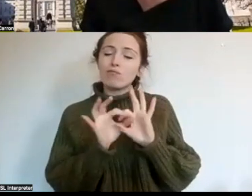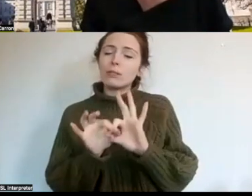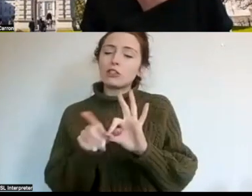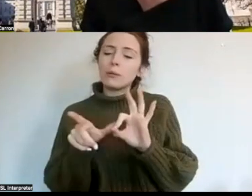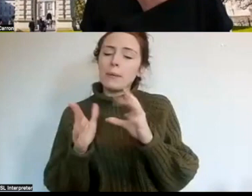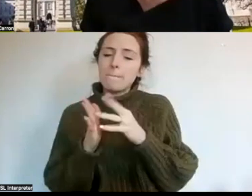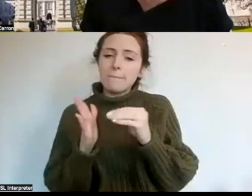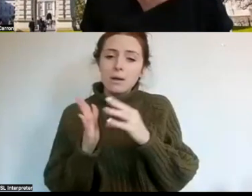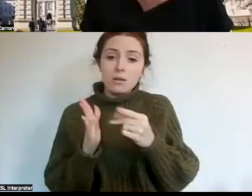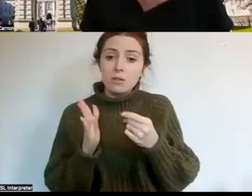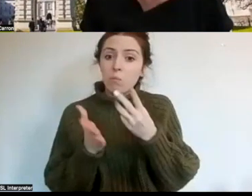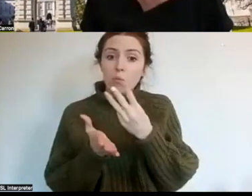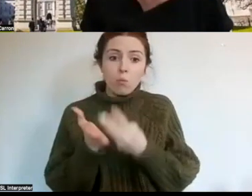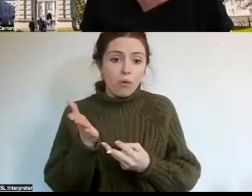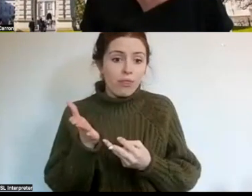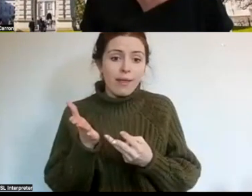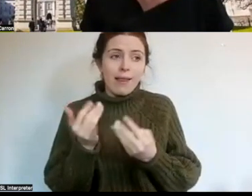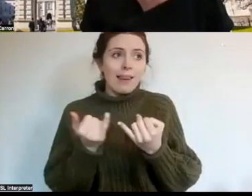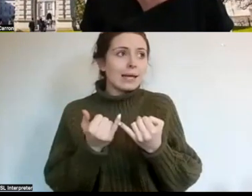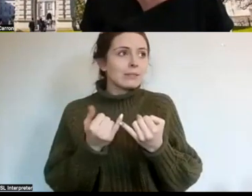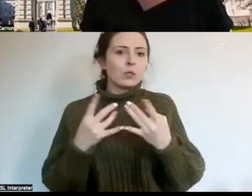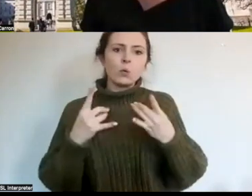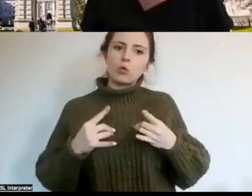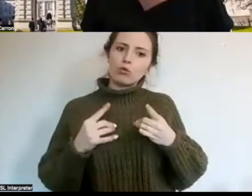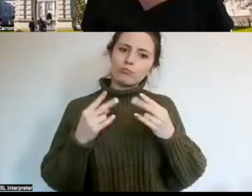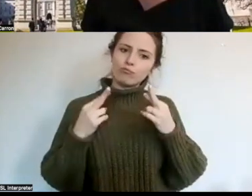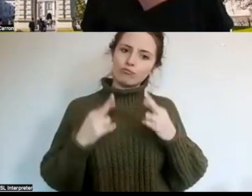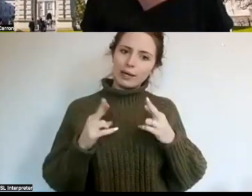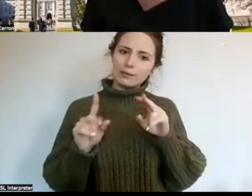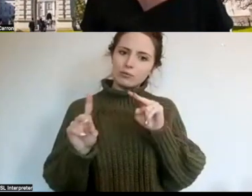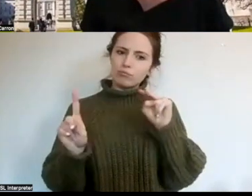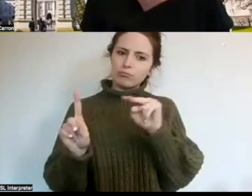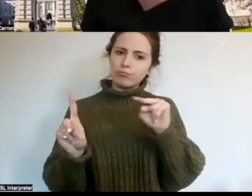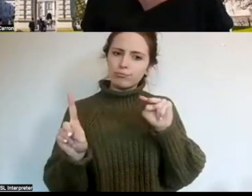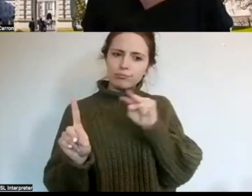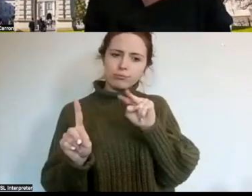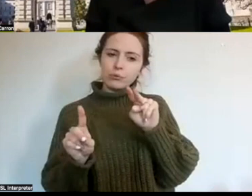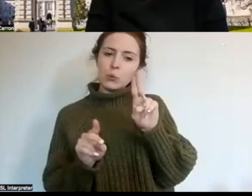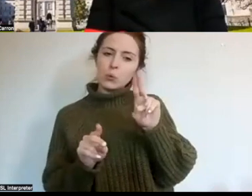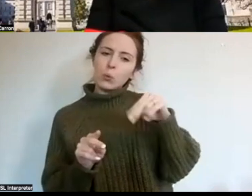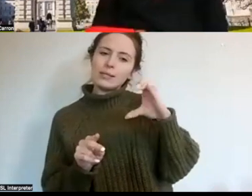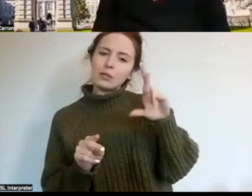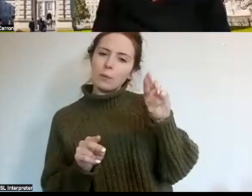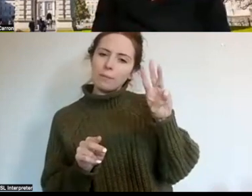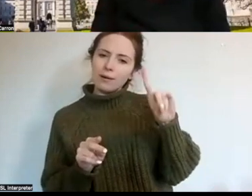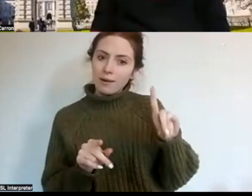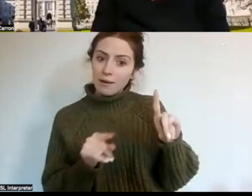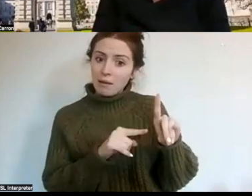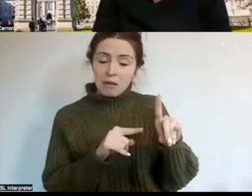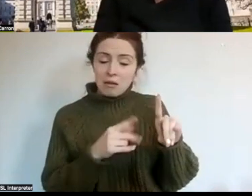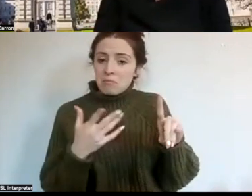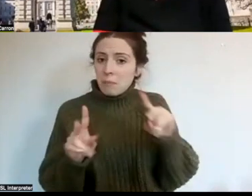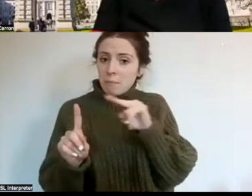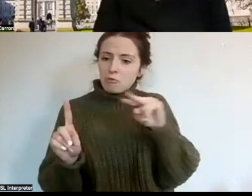well, if we were to look at it from kind of a human rights approach and, you know, and bring in the UNCRPD and work to that as well, it might bring us